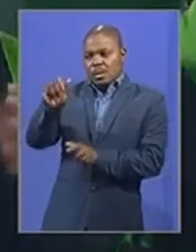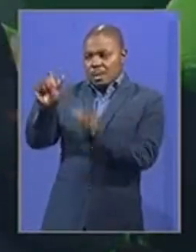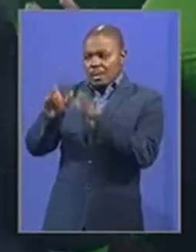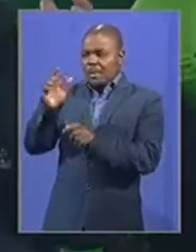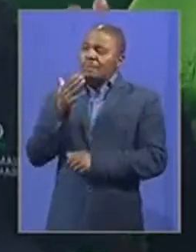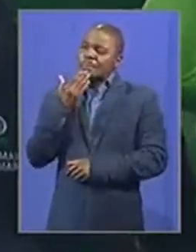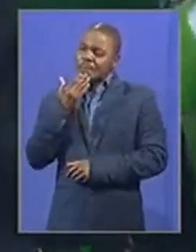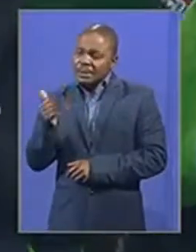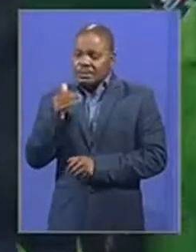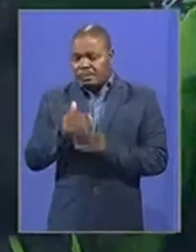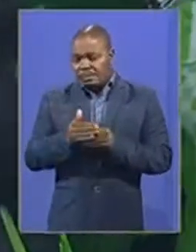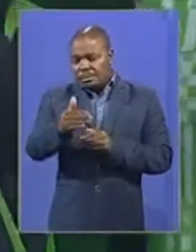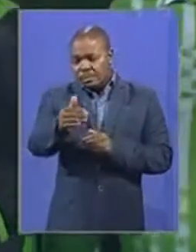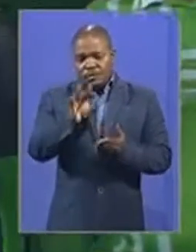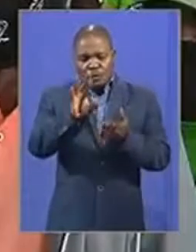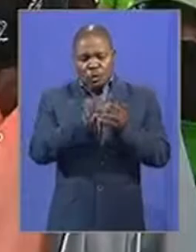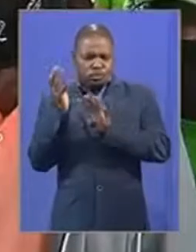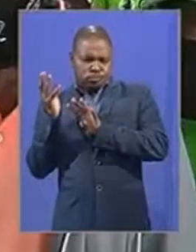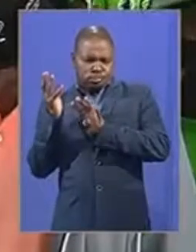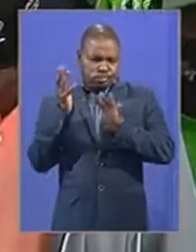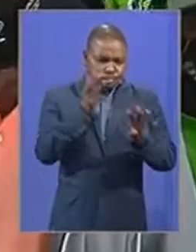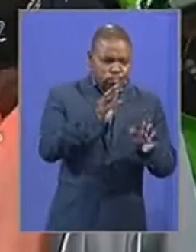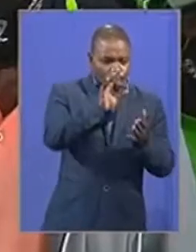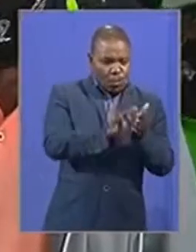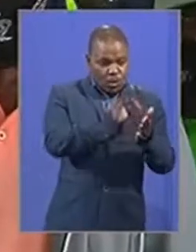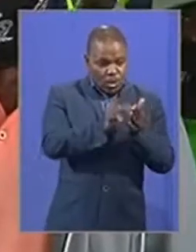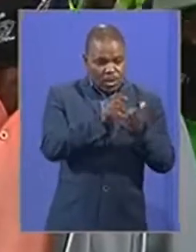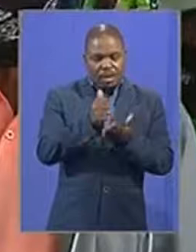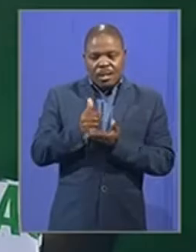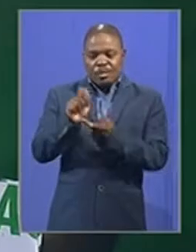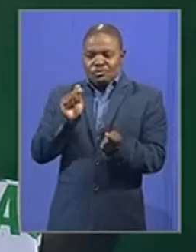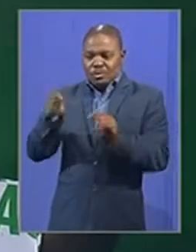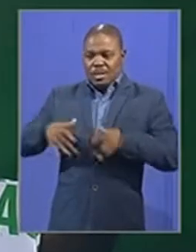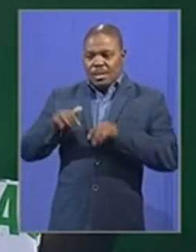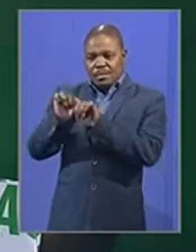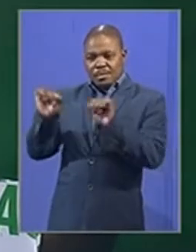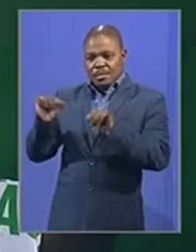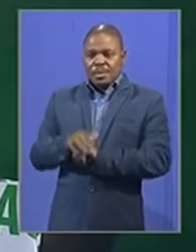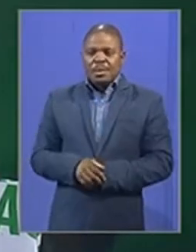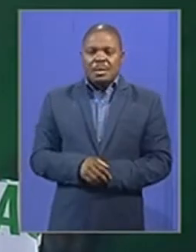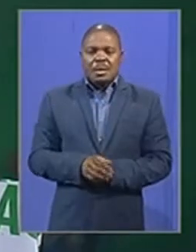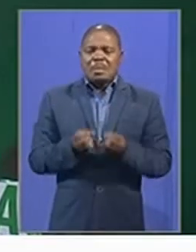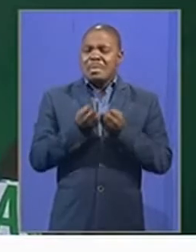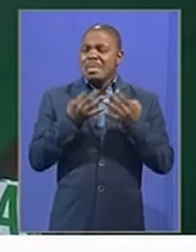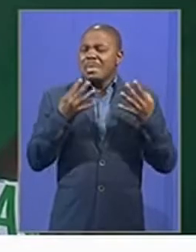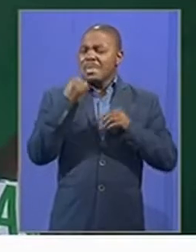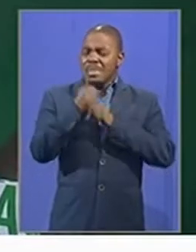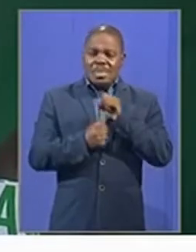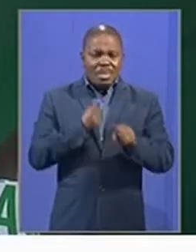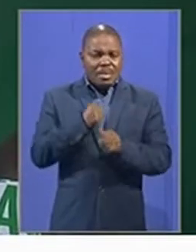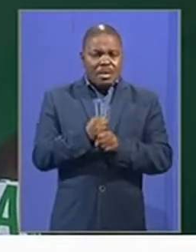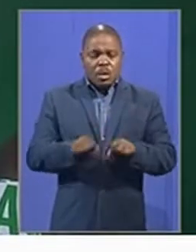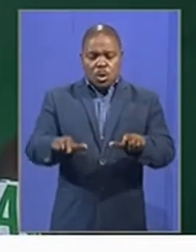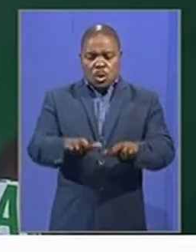ka makatlanamane le go dirisa ditlhopho jaaka tšhono ya go fetola matshelo a bona. For too many years, local government has